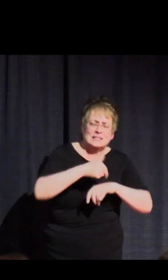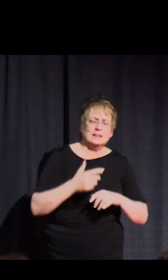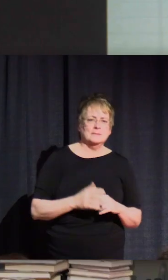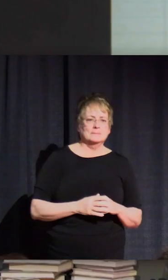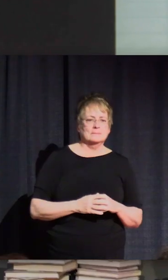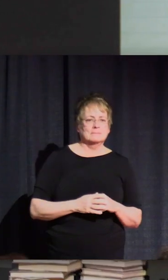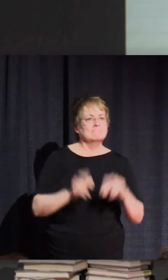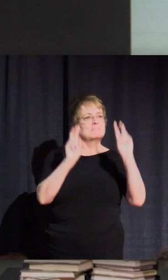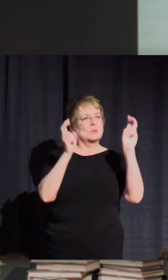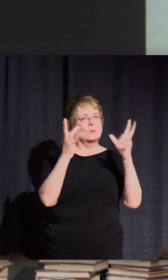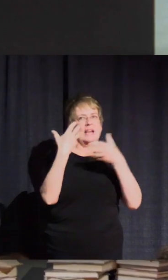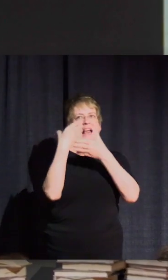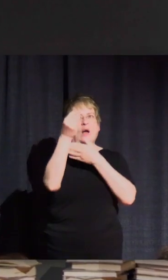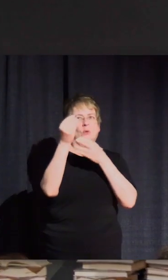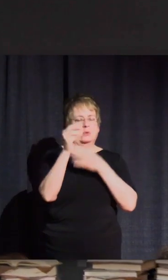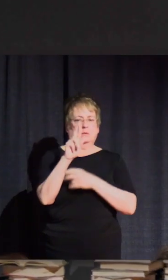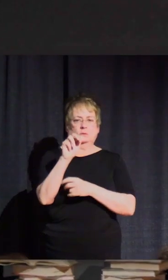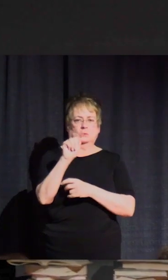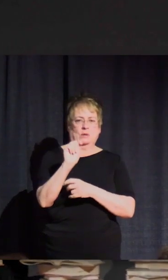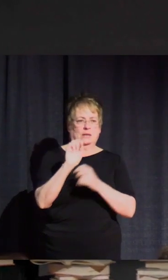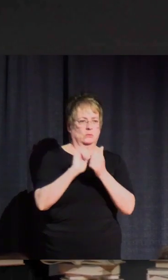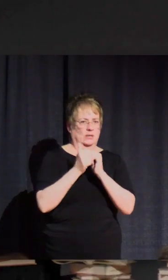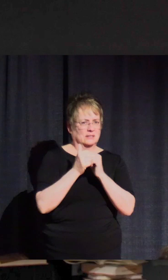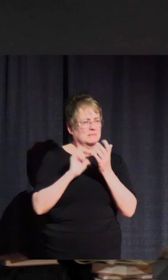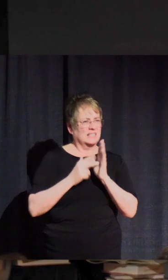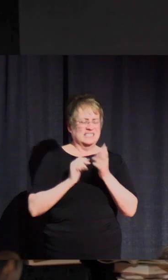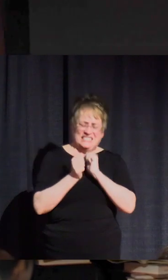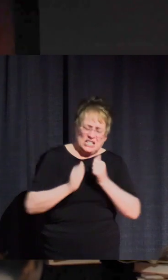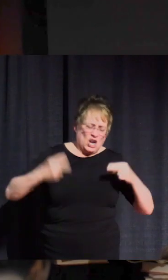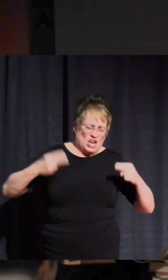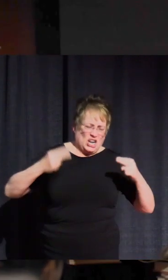They, quote, wanted to get out of the rat race.